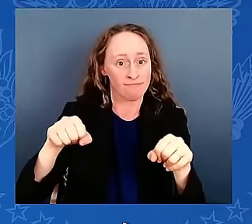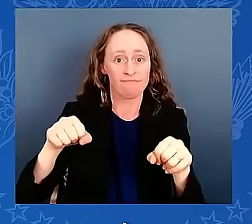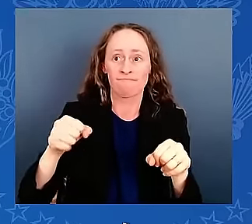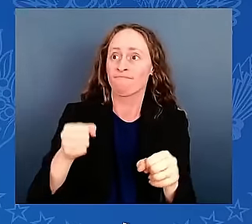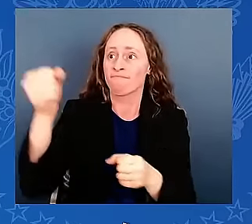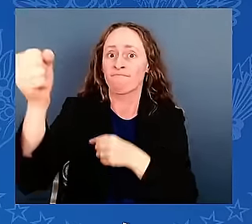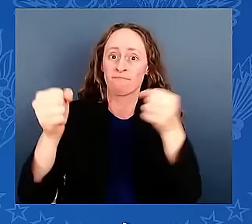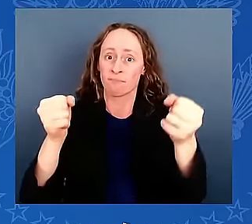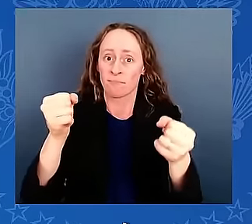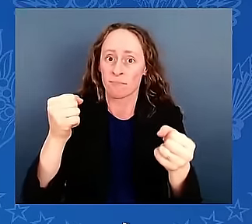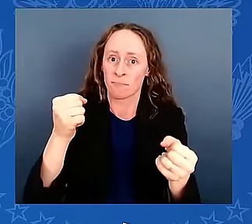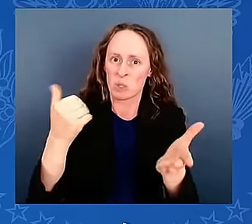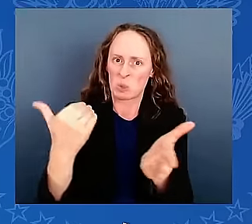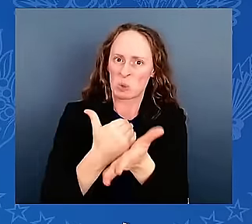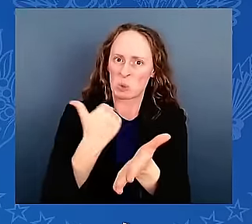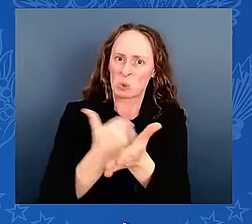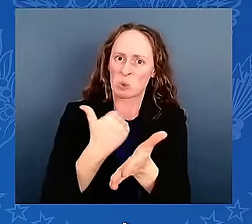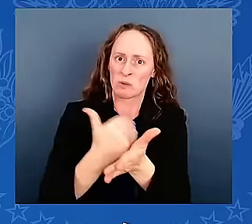Just imagine.